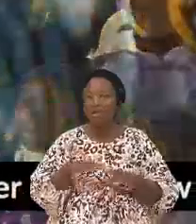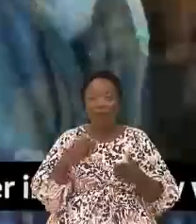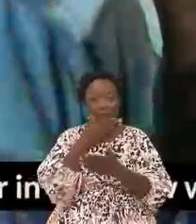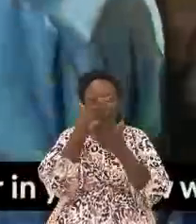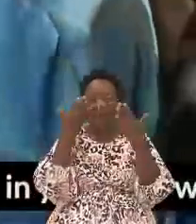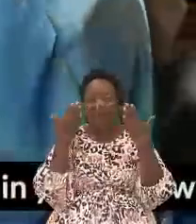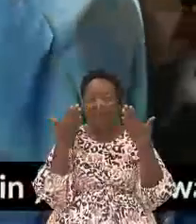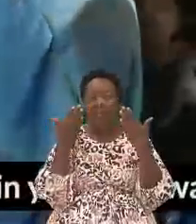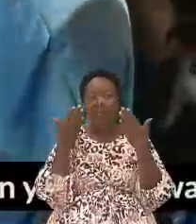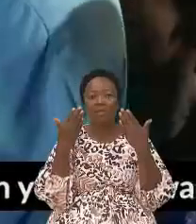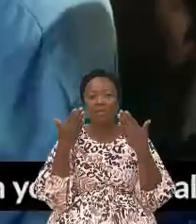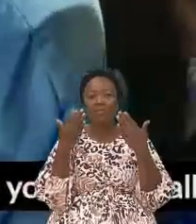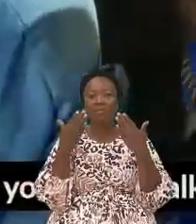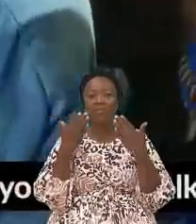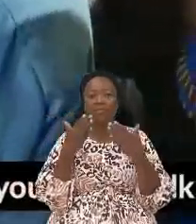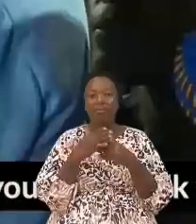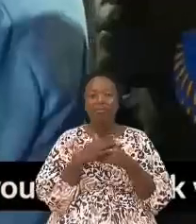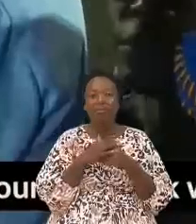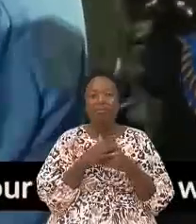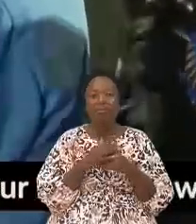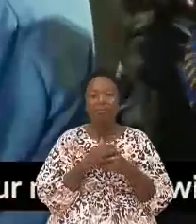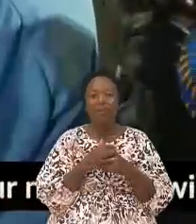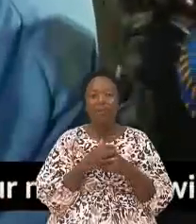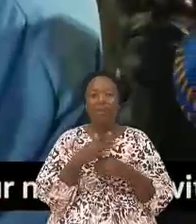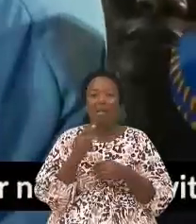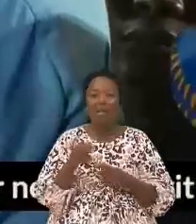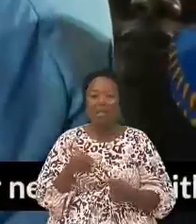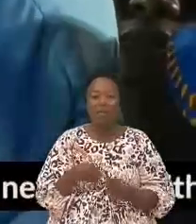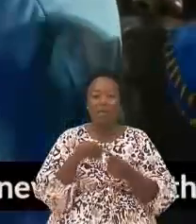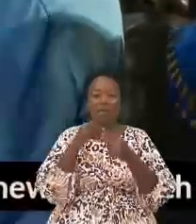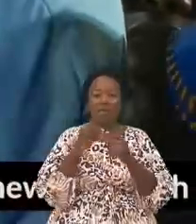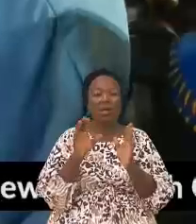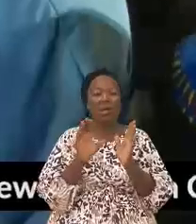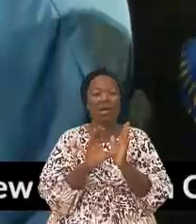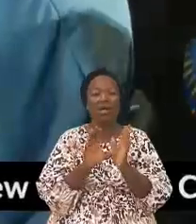Make it sharply, please. Don't forget